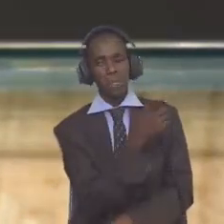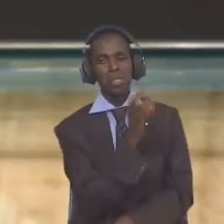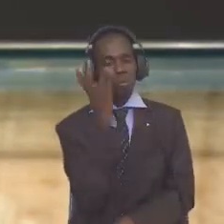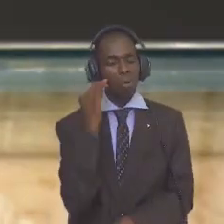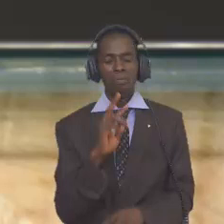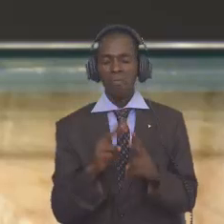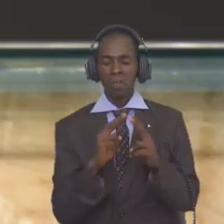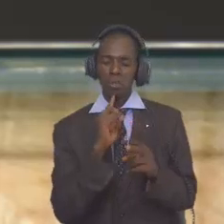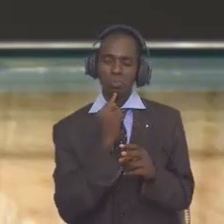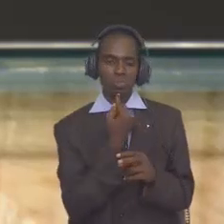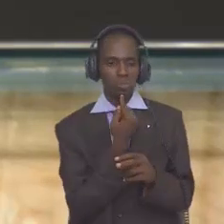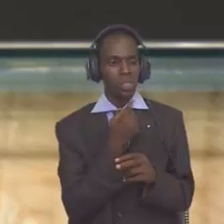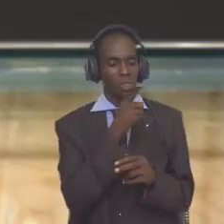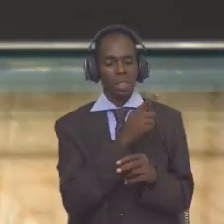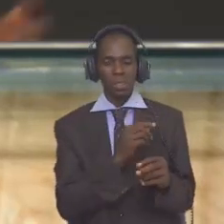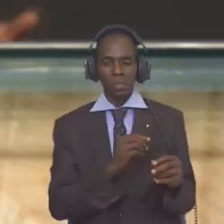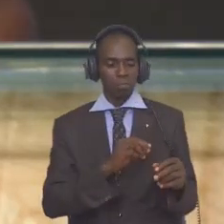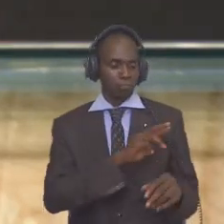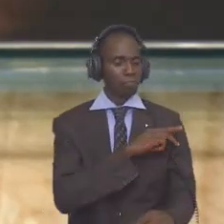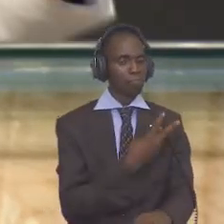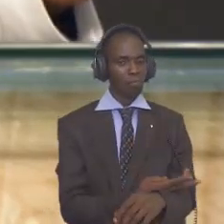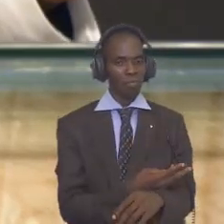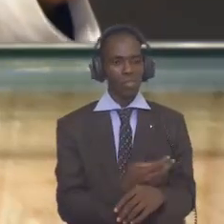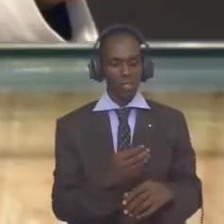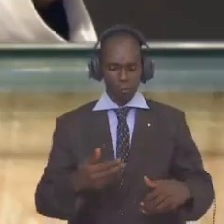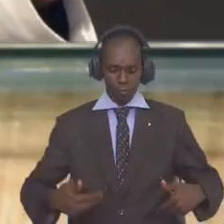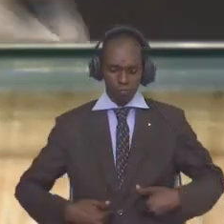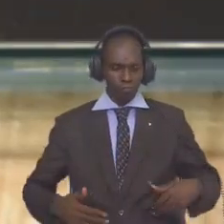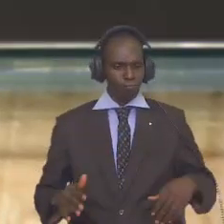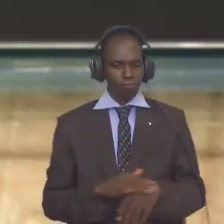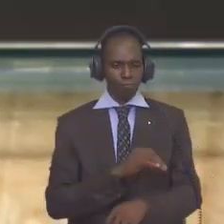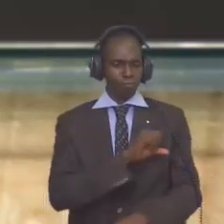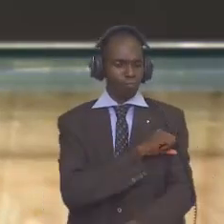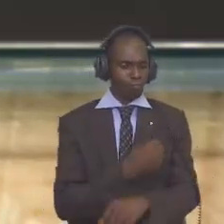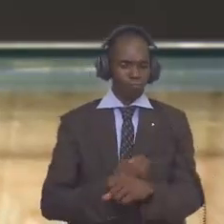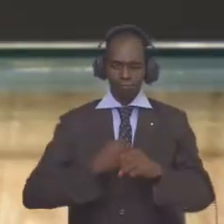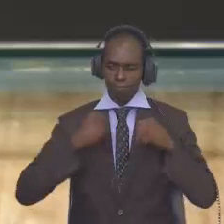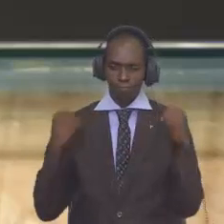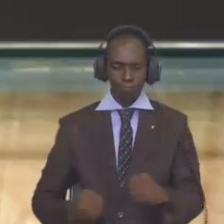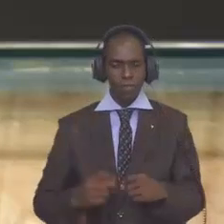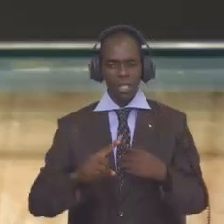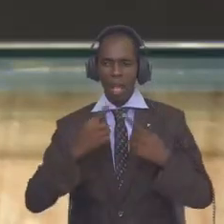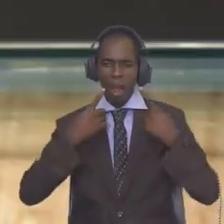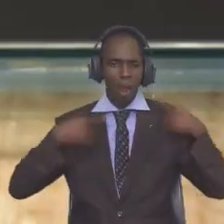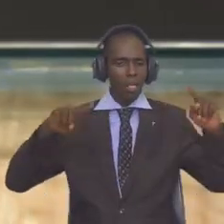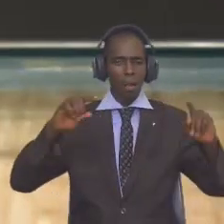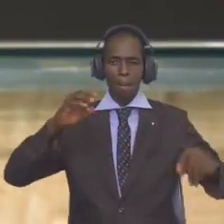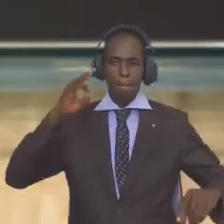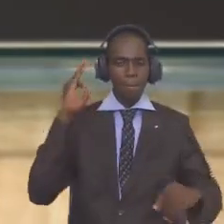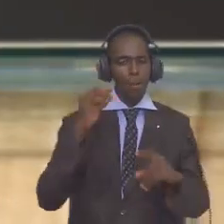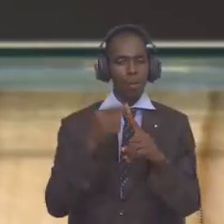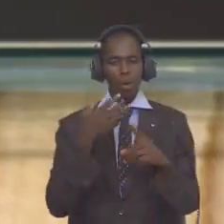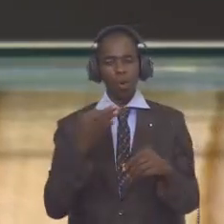fervency, about his might, about his youthful energy in declaring the word of God, about